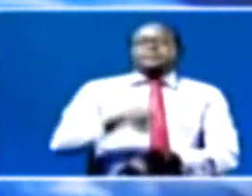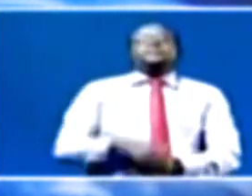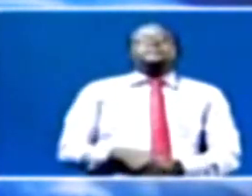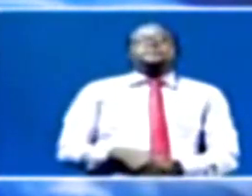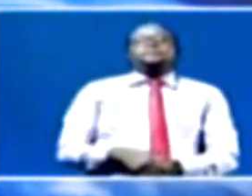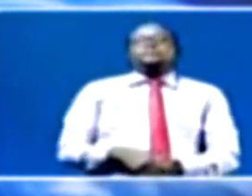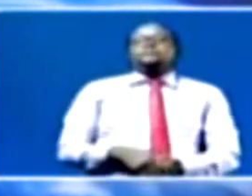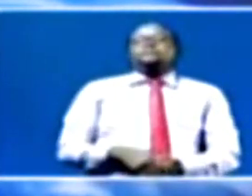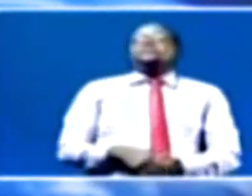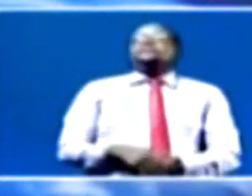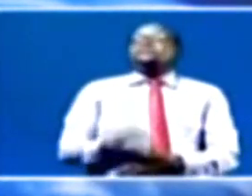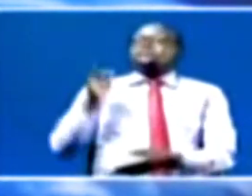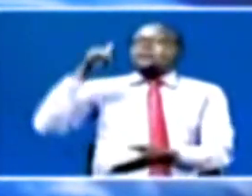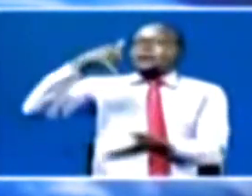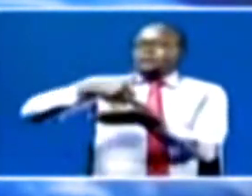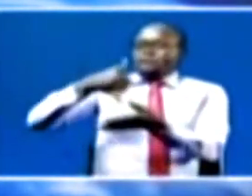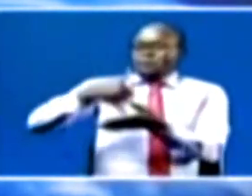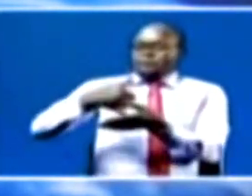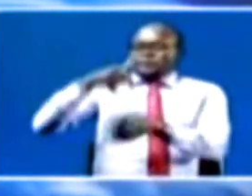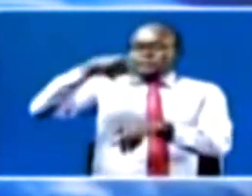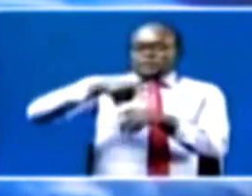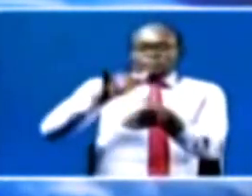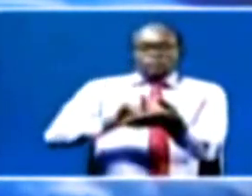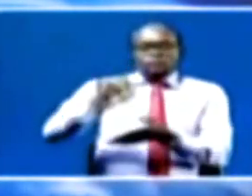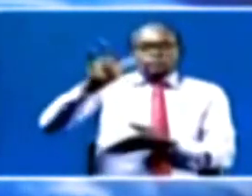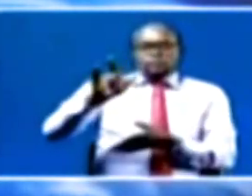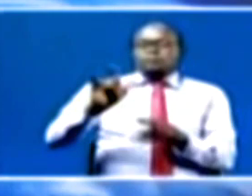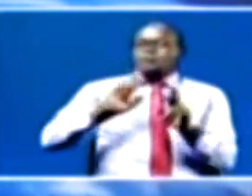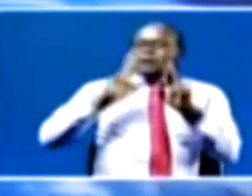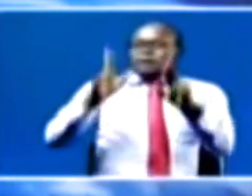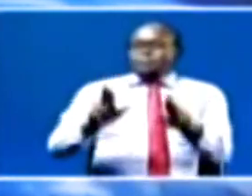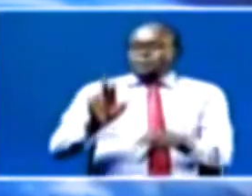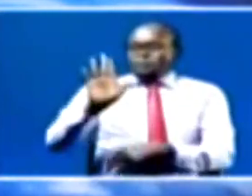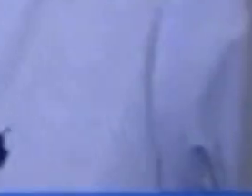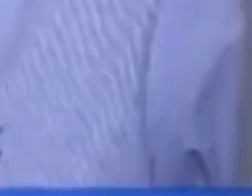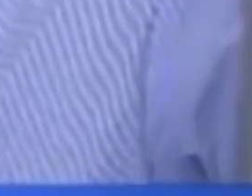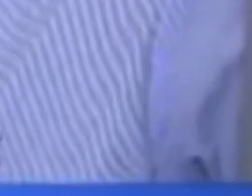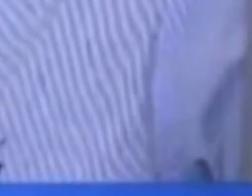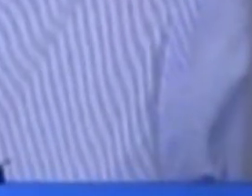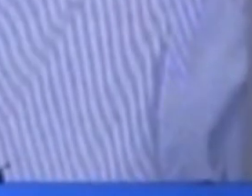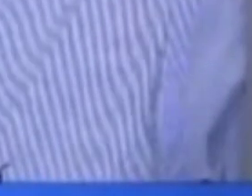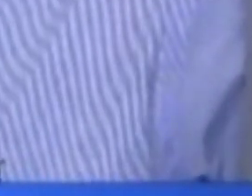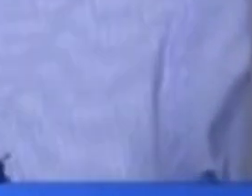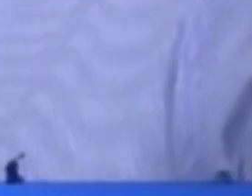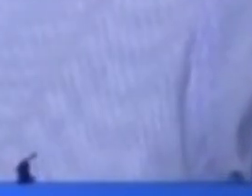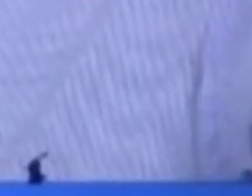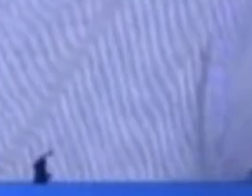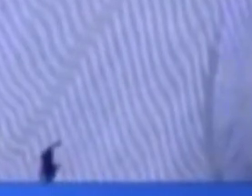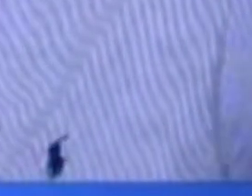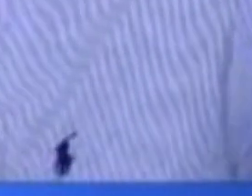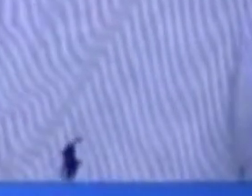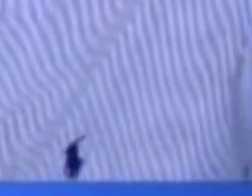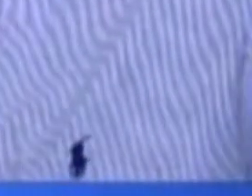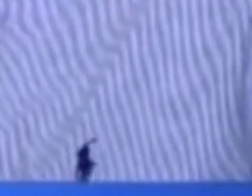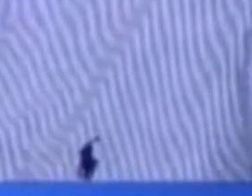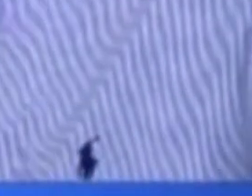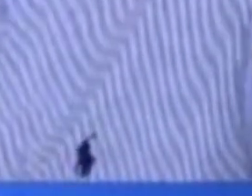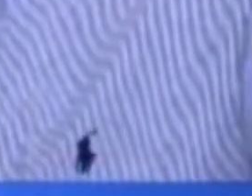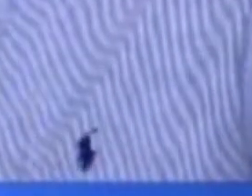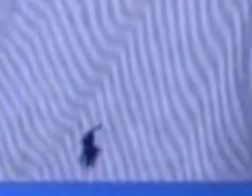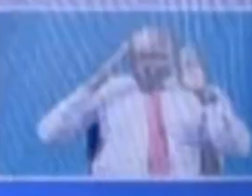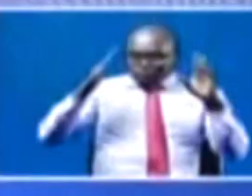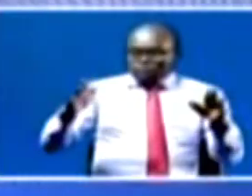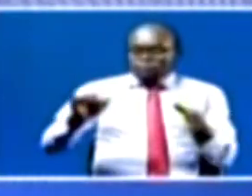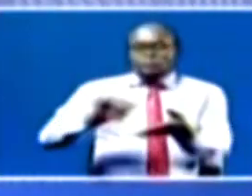Alex Chamwada was on the inaugural flight and brings us this report. So for the moment, we're going to be focusing on